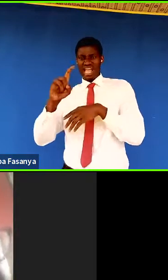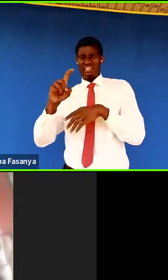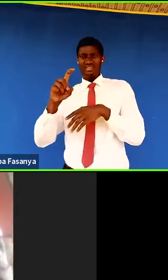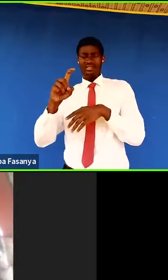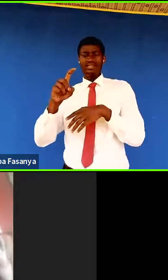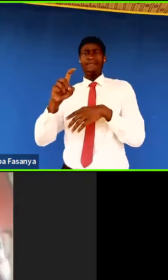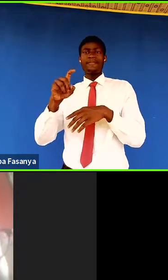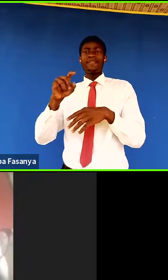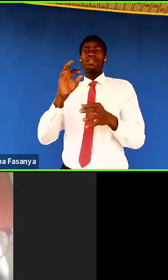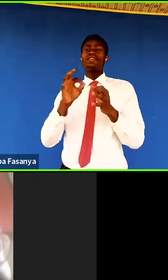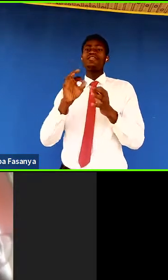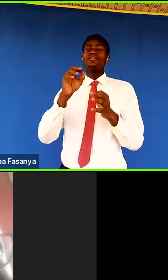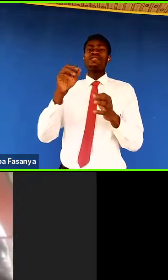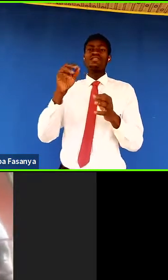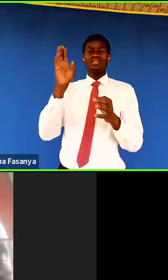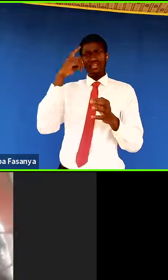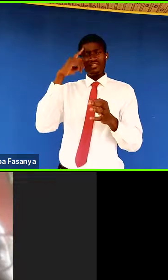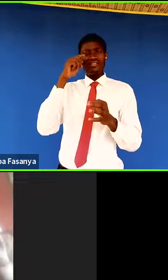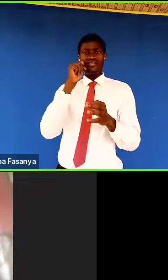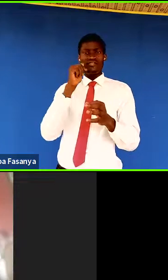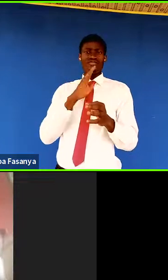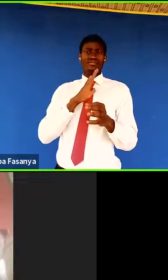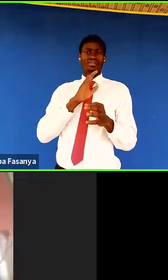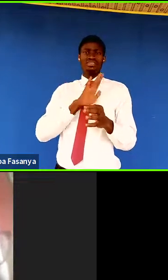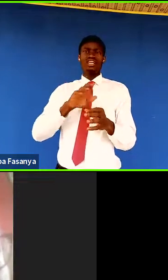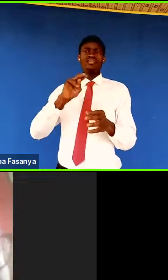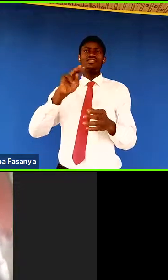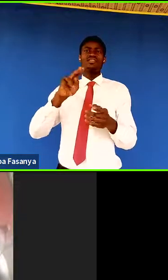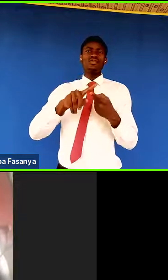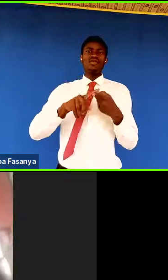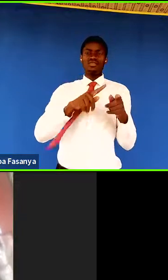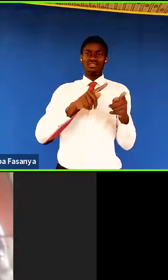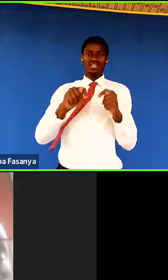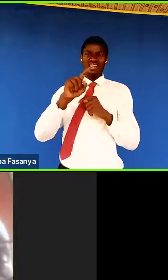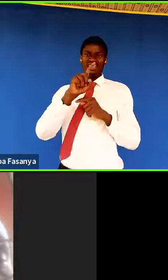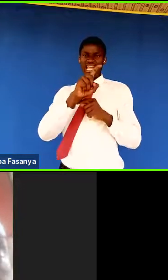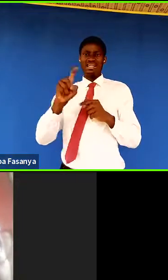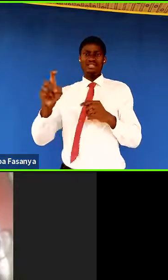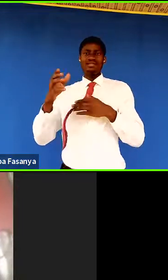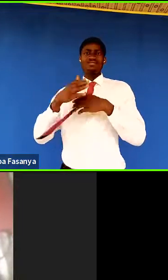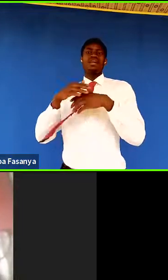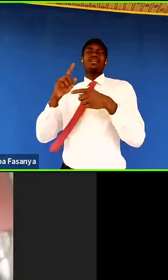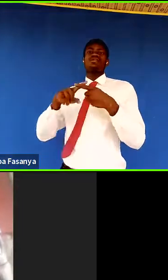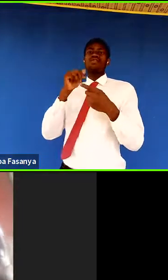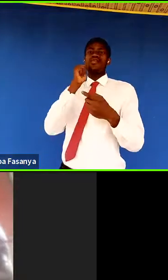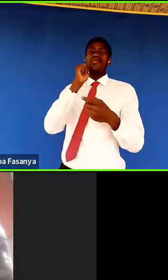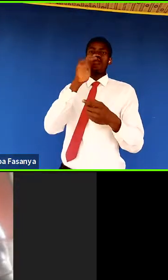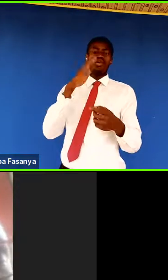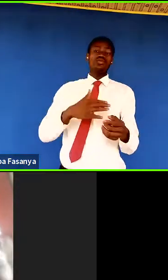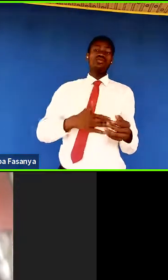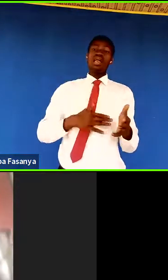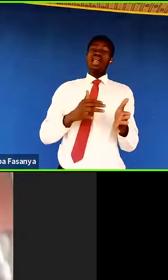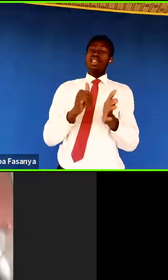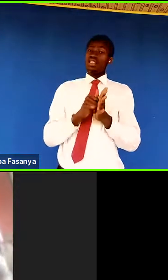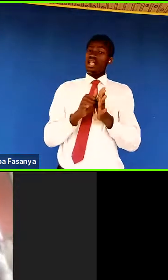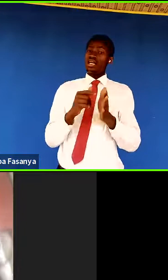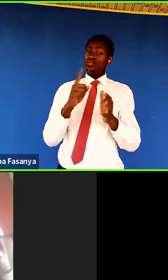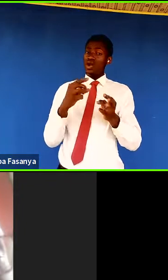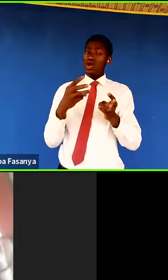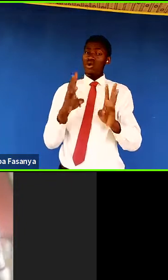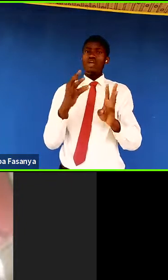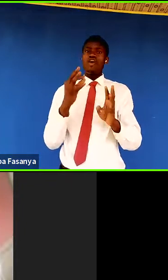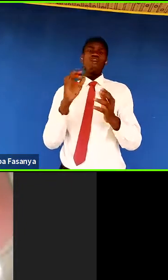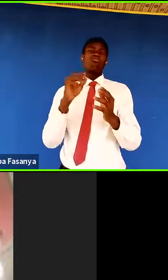for a female child, you transfer the XX into the woman's womb. That is one way of sex selection, which